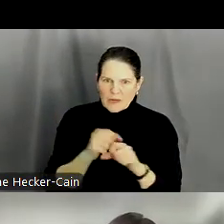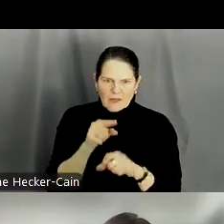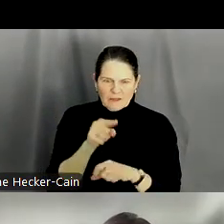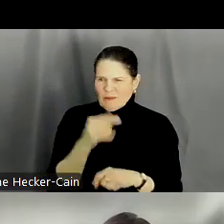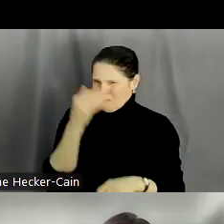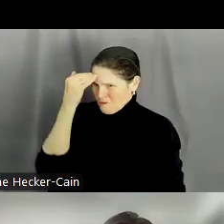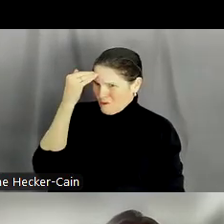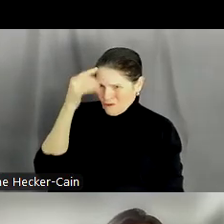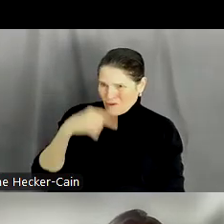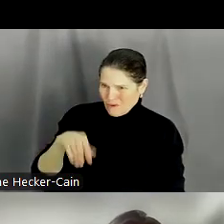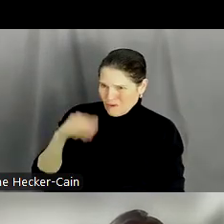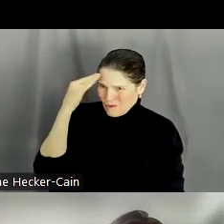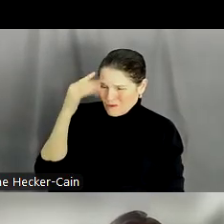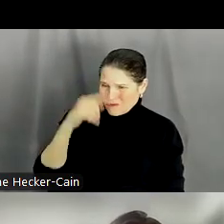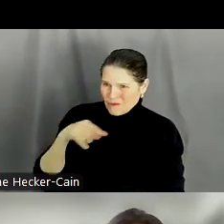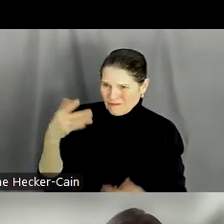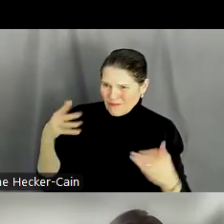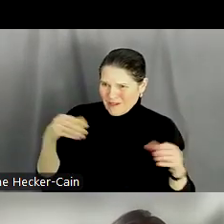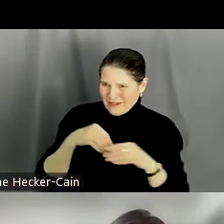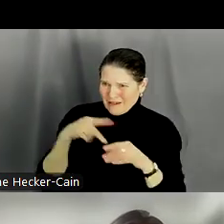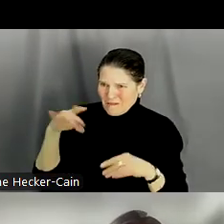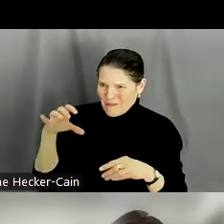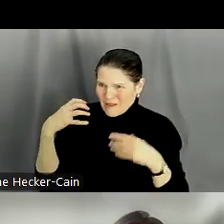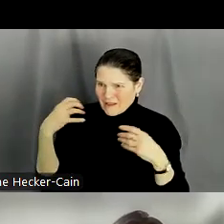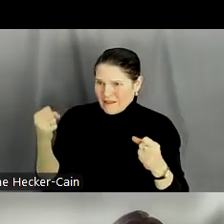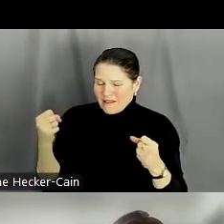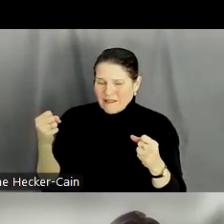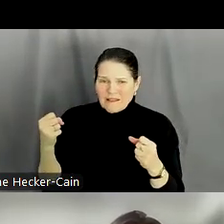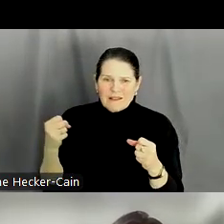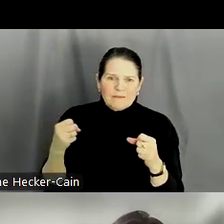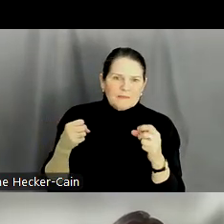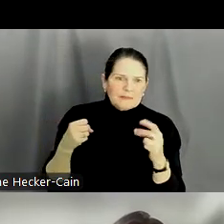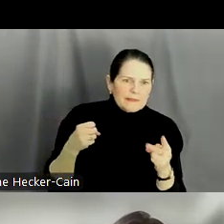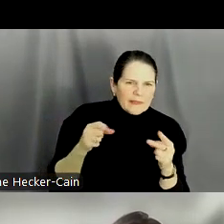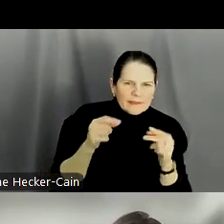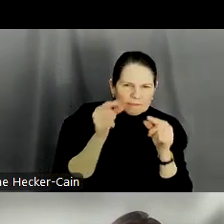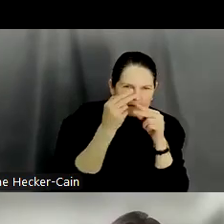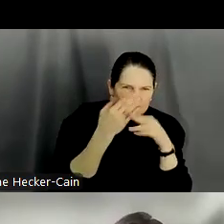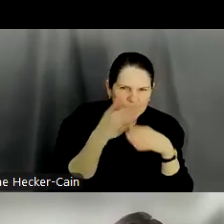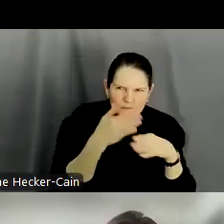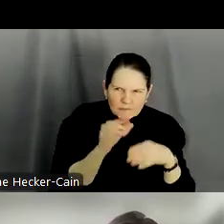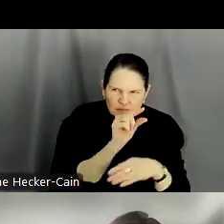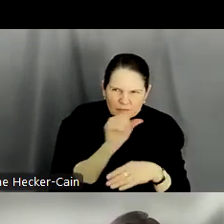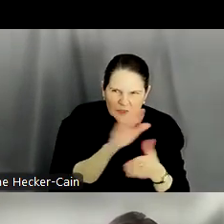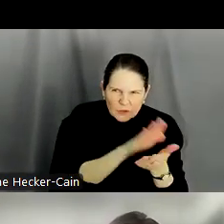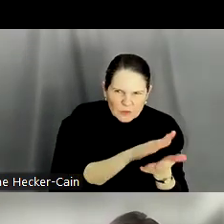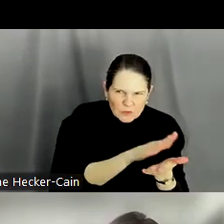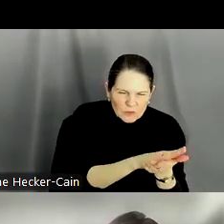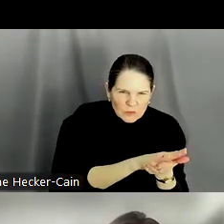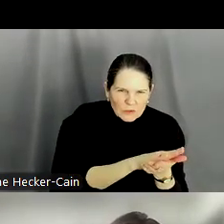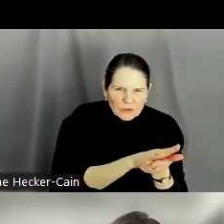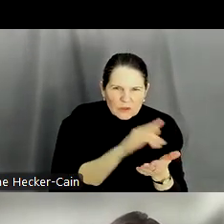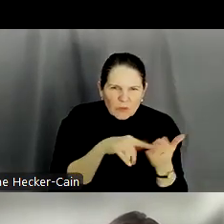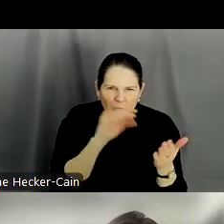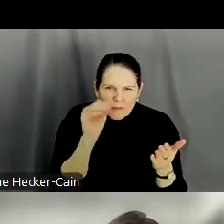familiar to folks working in the public health field, looking at those kind of broken down by schools, looking at what vaccination rates